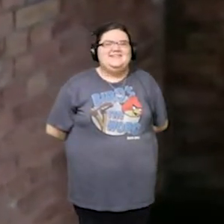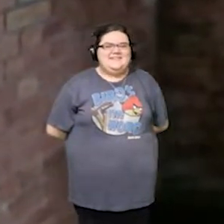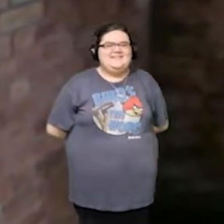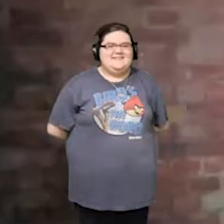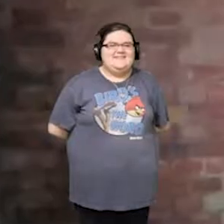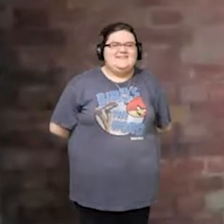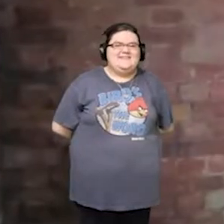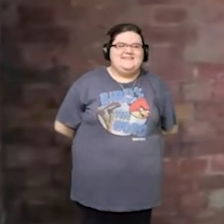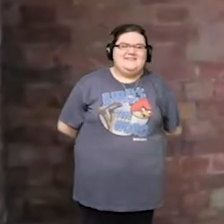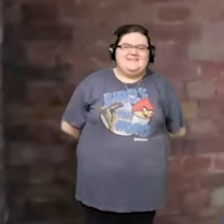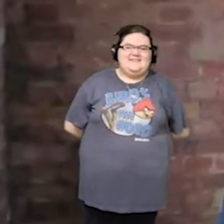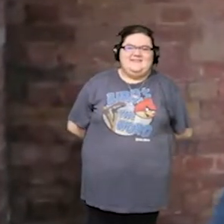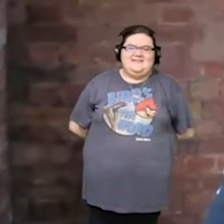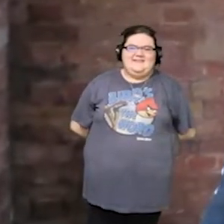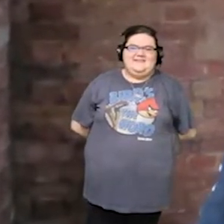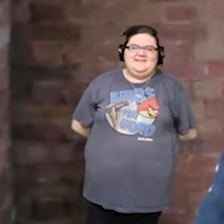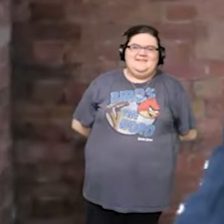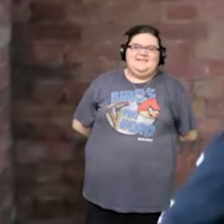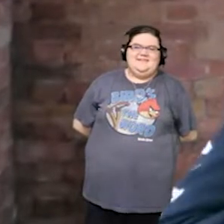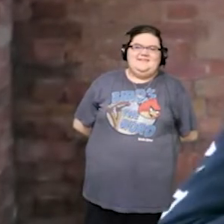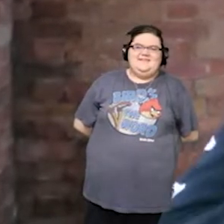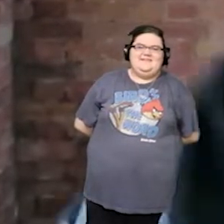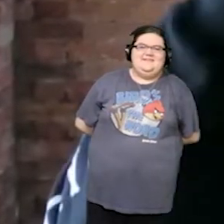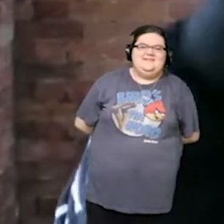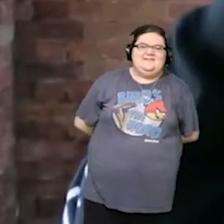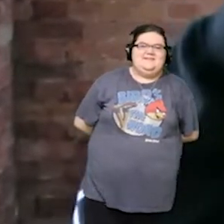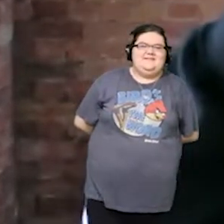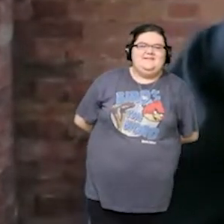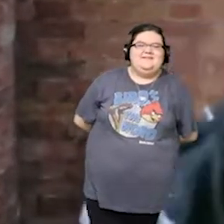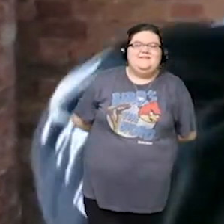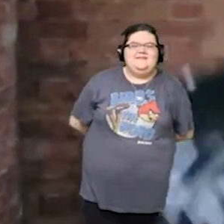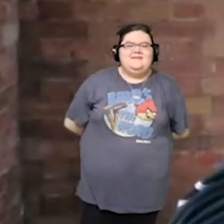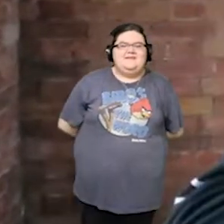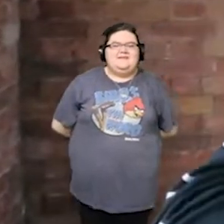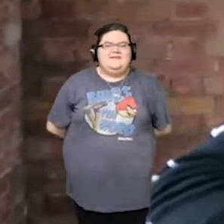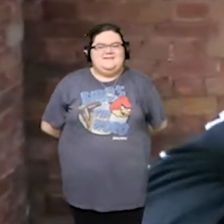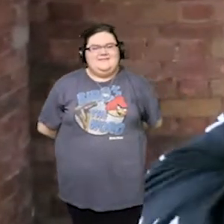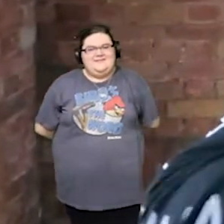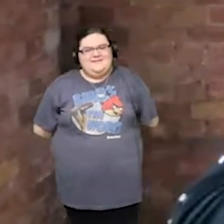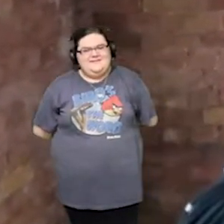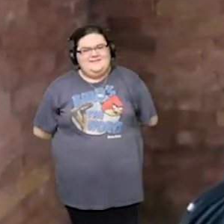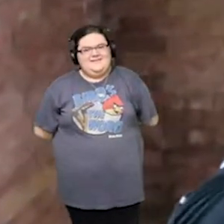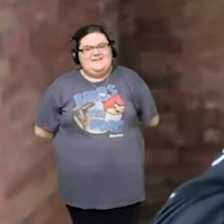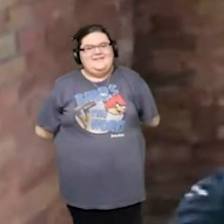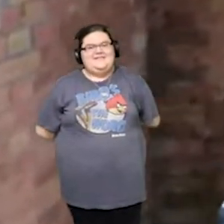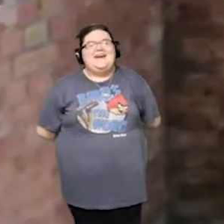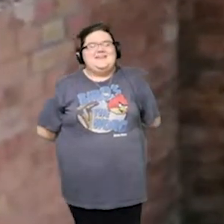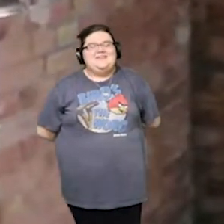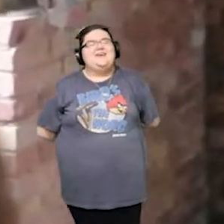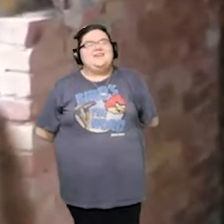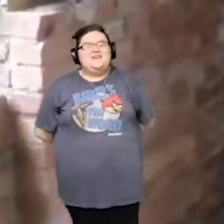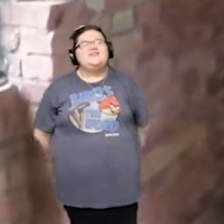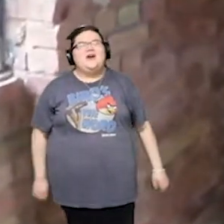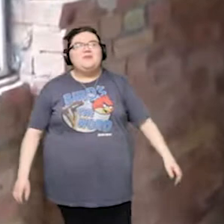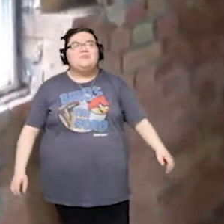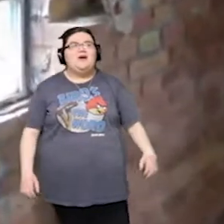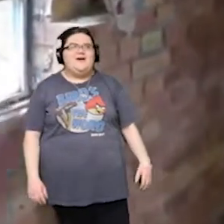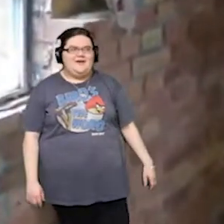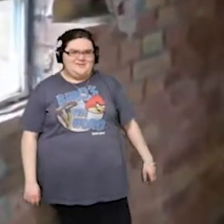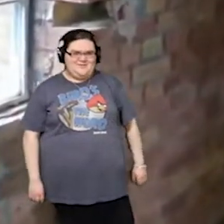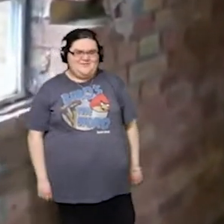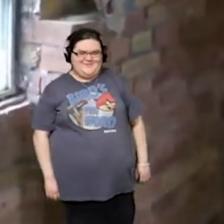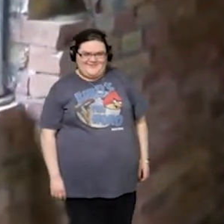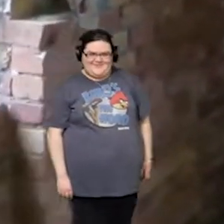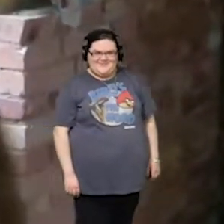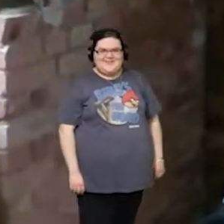there. Of course, yeah. So yeah, I'm hoping whoever I give this to, whoever's cutting my hair, will be nice to me. Oh, I see. Yeah, he's trying to bribe. To